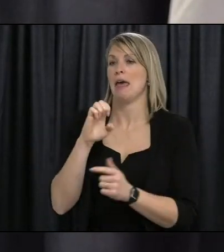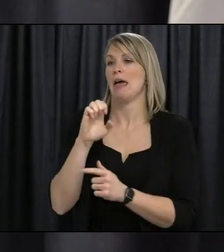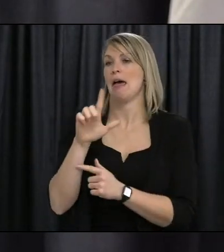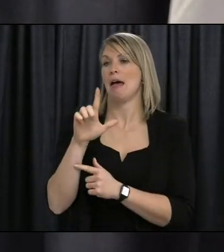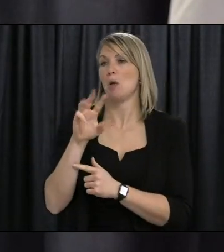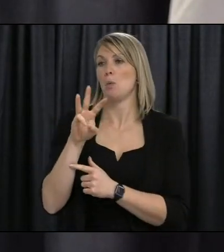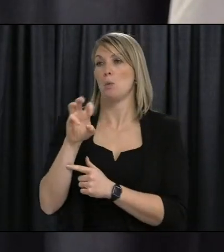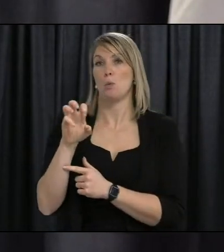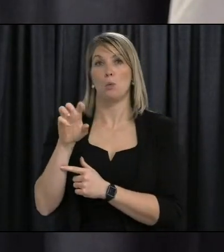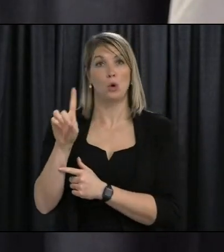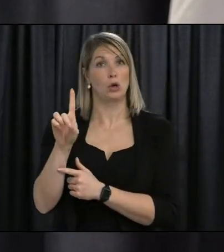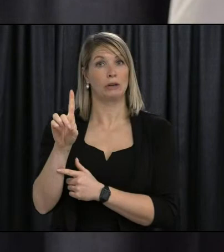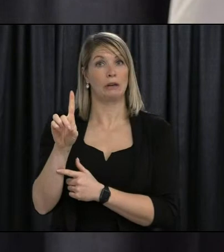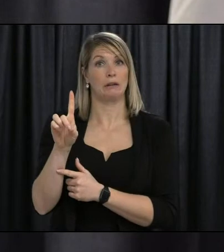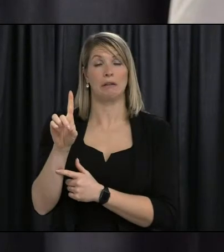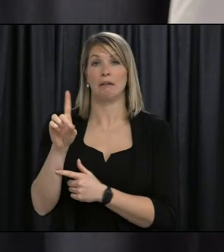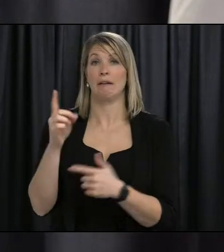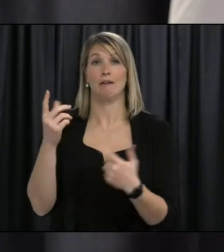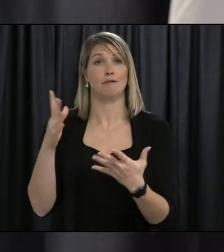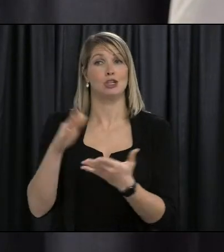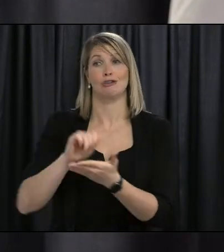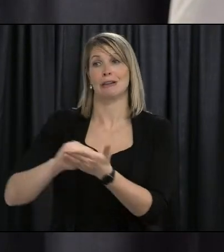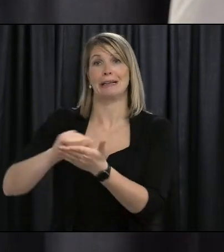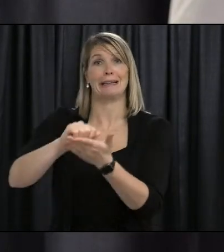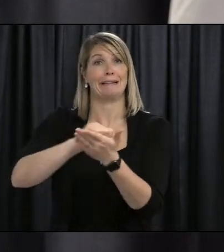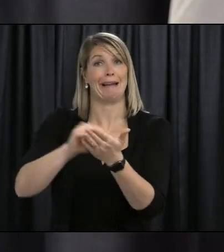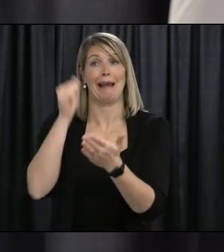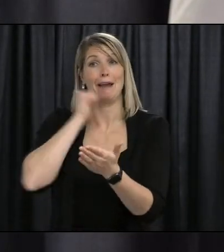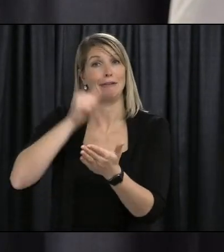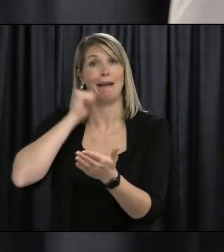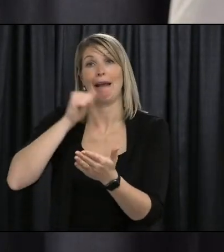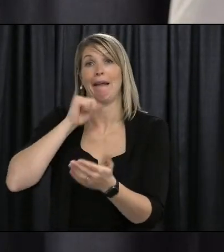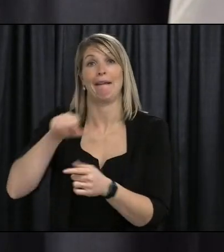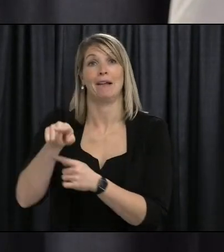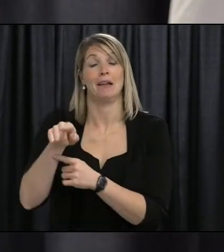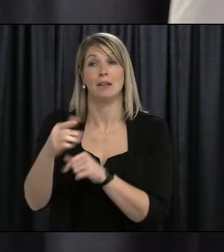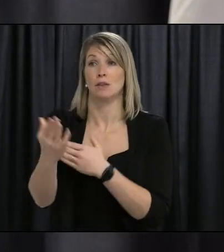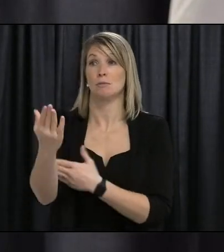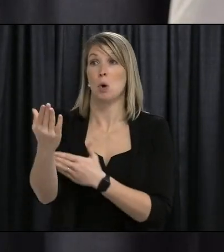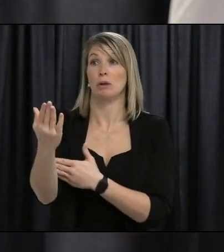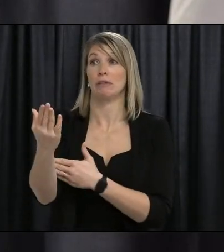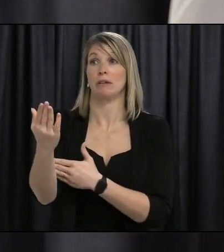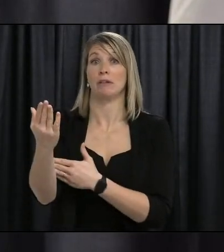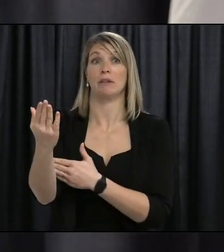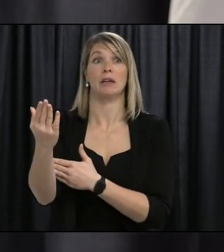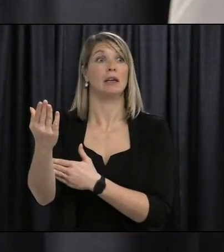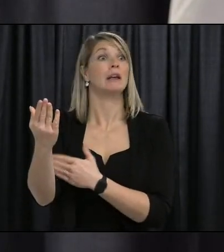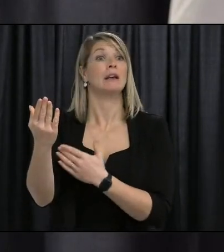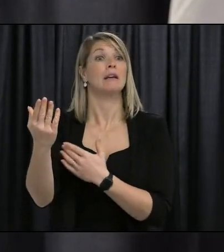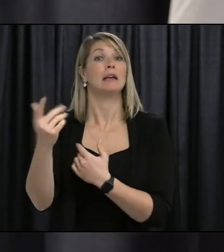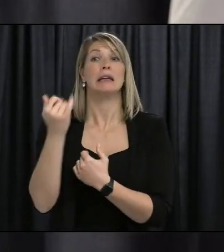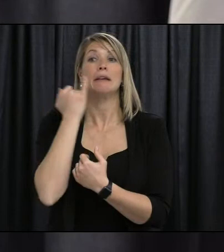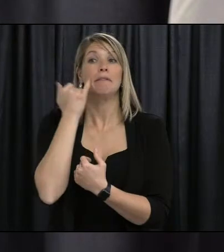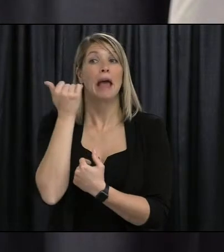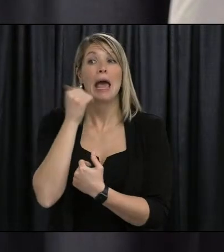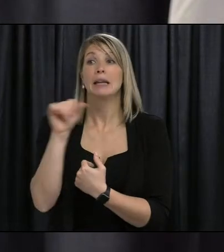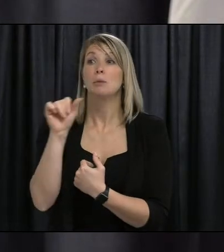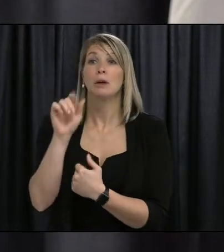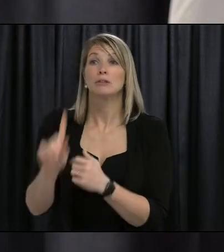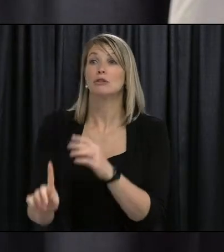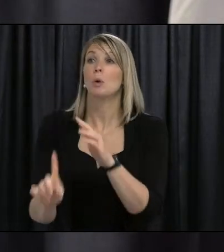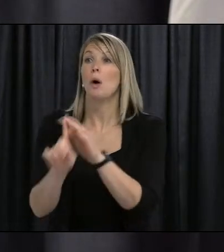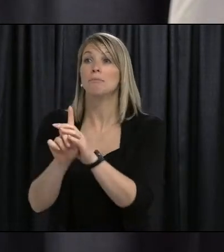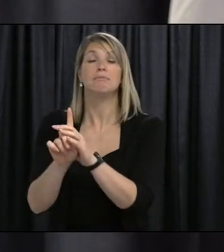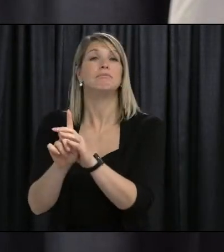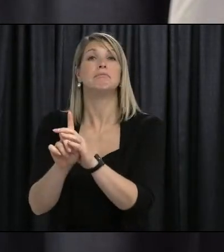case. So they would have shown up, all of the staff and students that were present this morning before dismissal would have encountered a